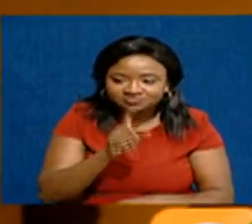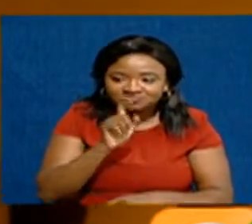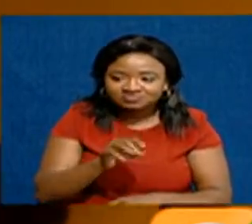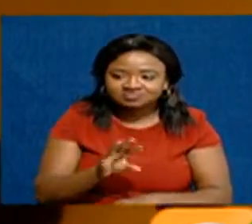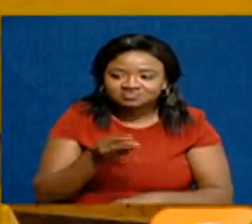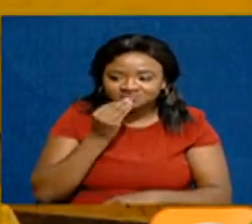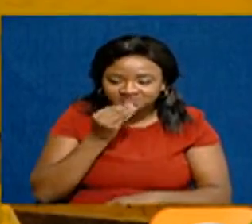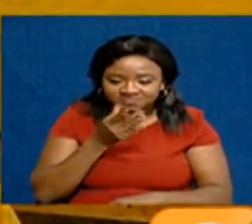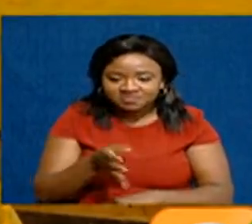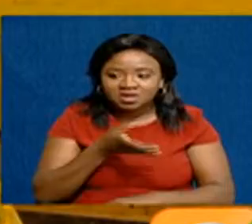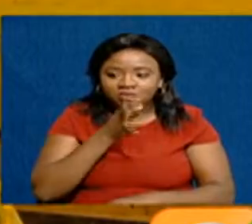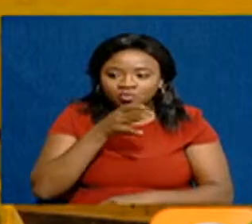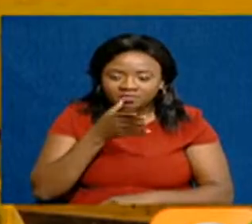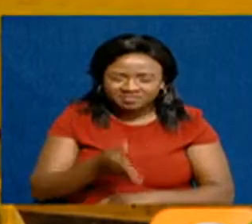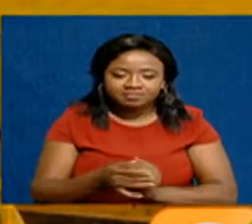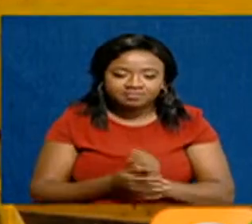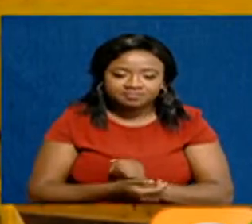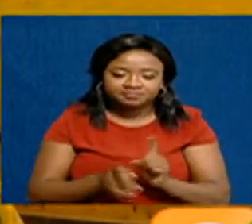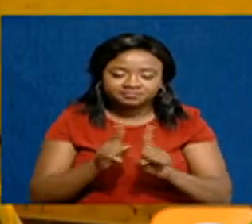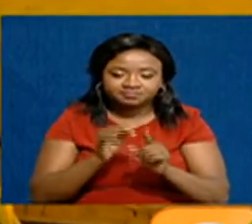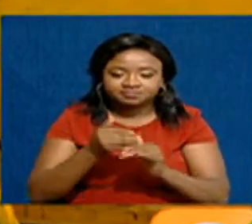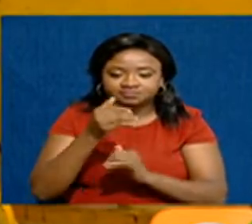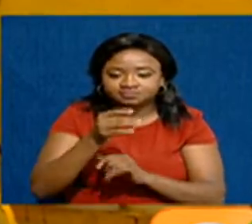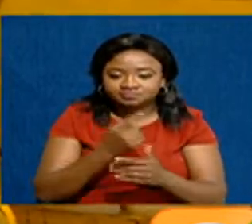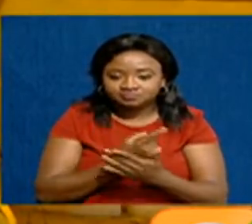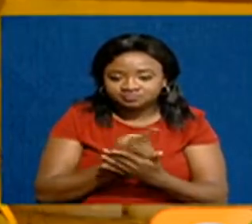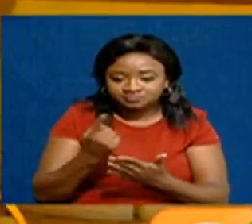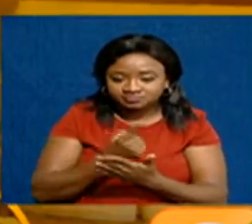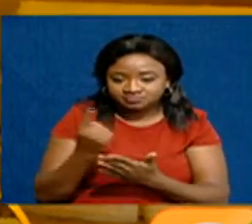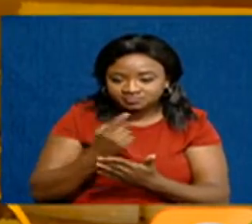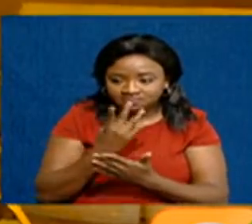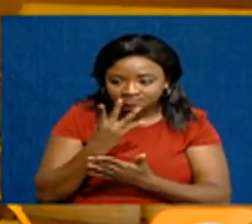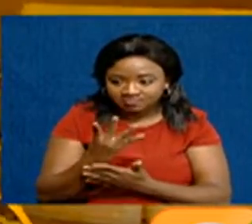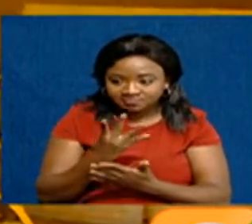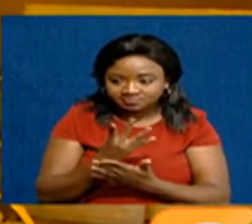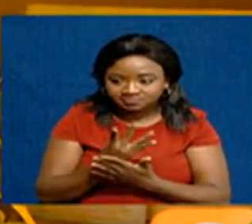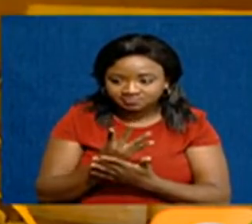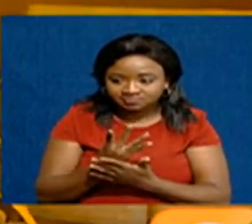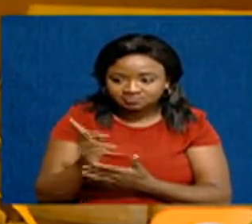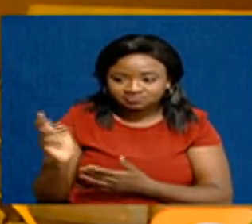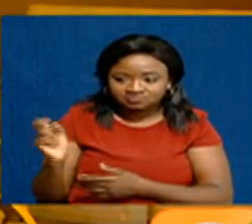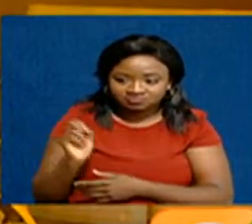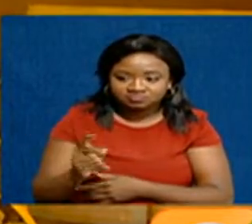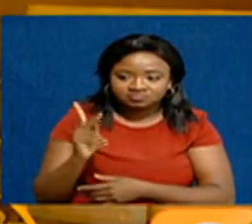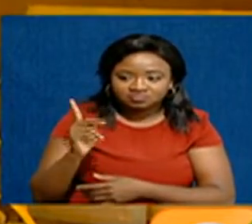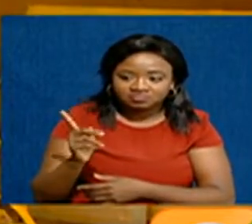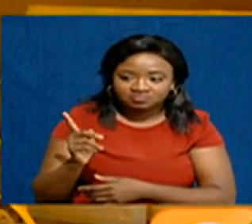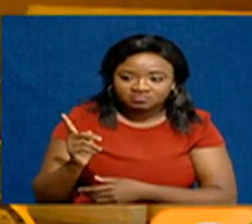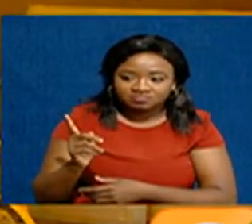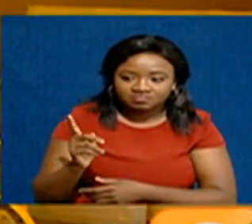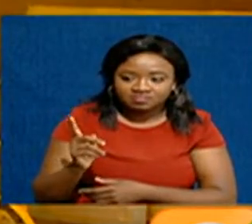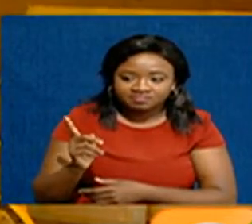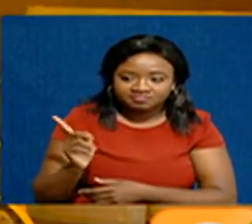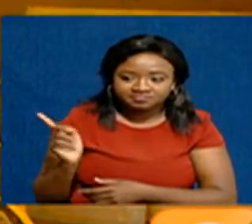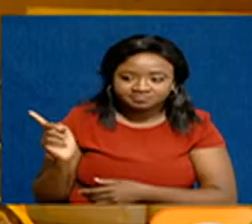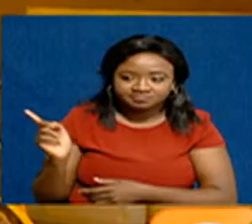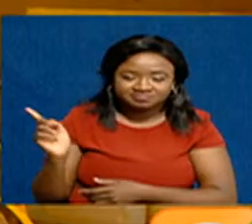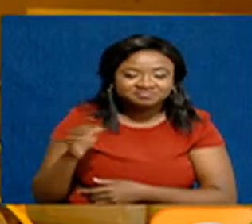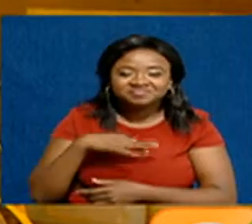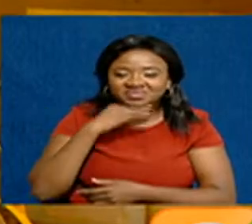and water. And after 4 weeks, the bird is now okay. Now, it cannot